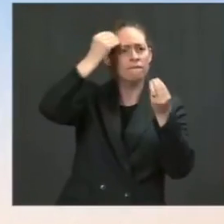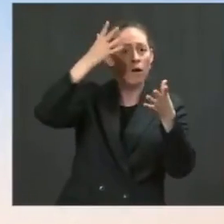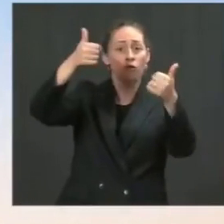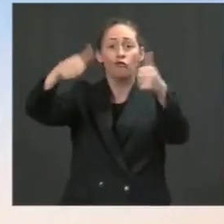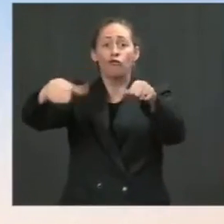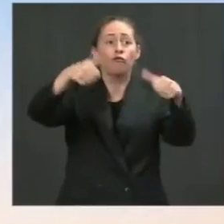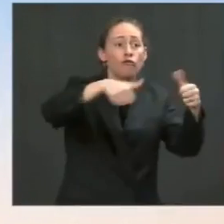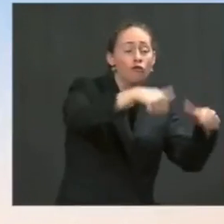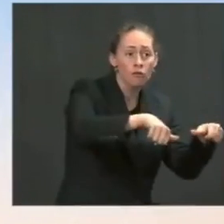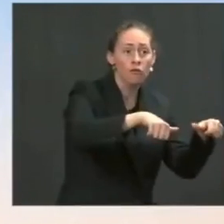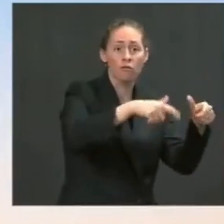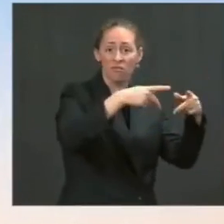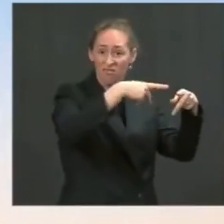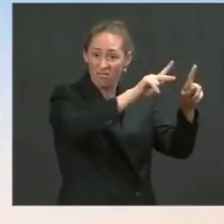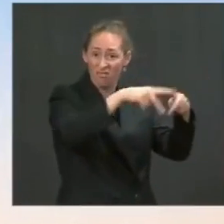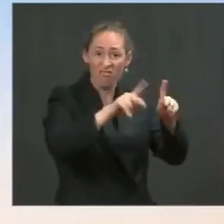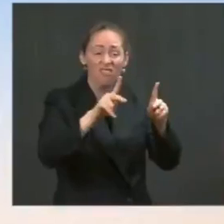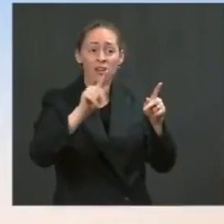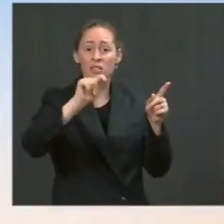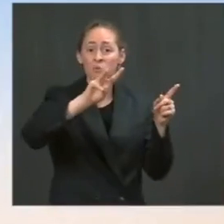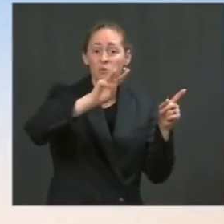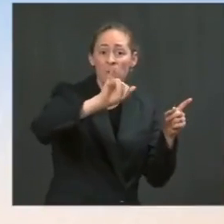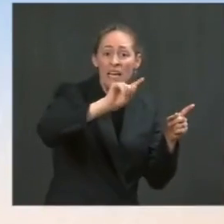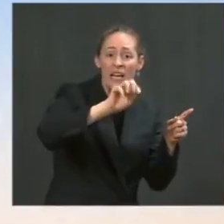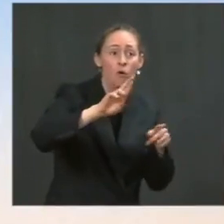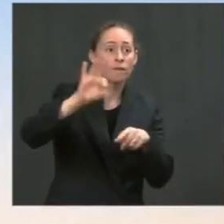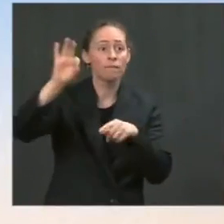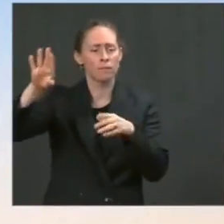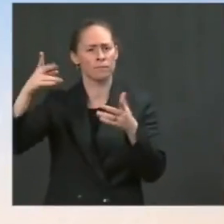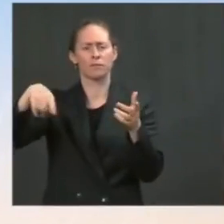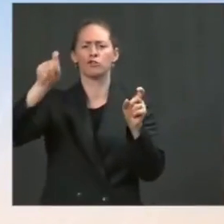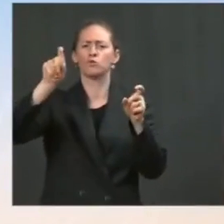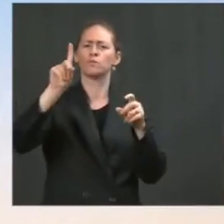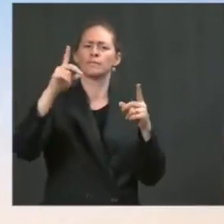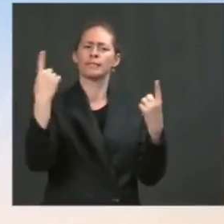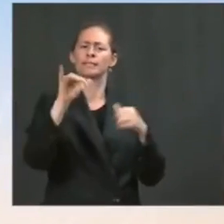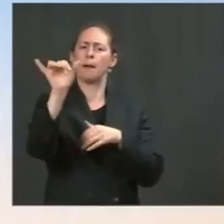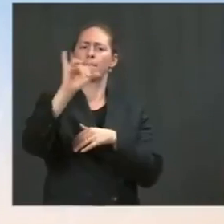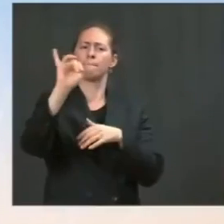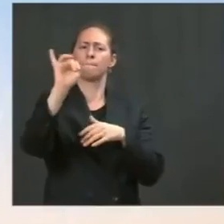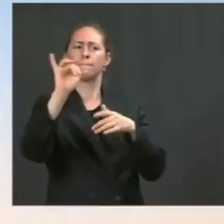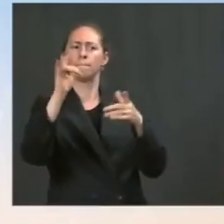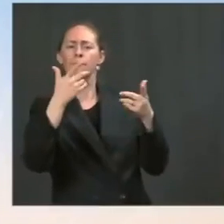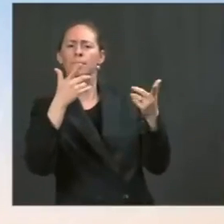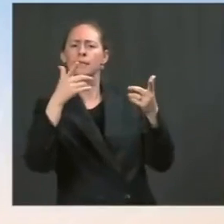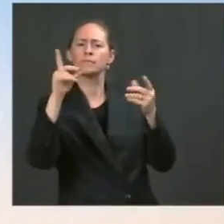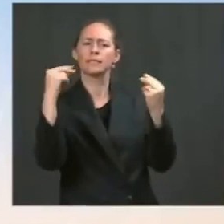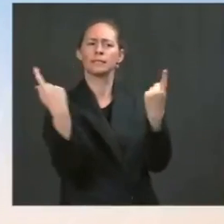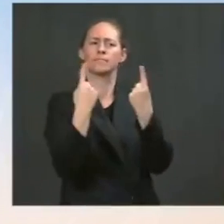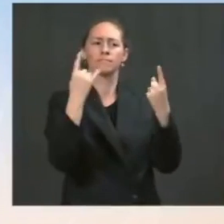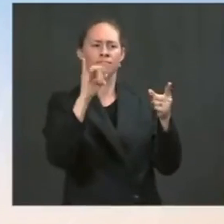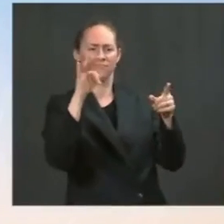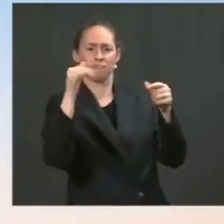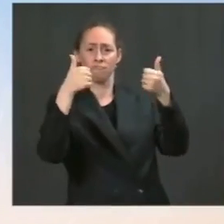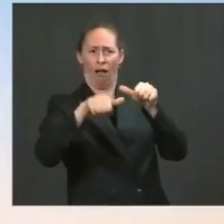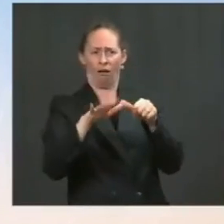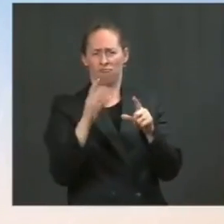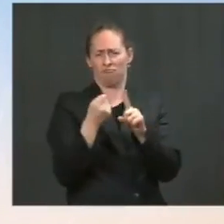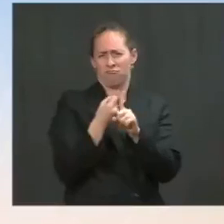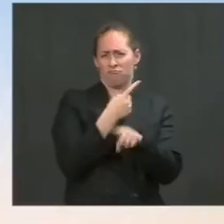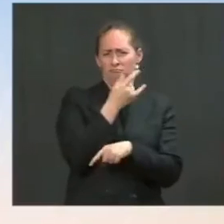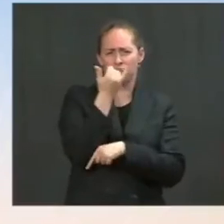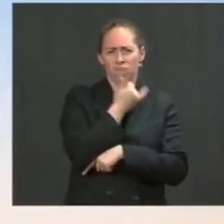providing misinformation out there. Taking faster action against harmful posts. As you all know, information travels quite quickly. If it's up there for